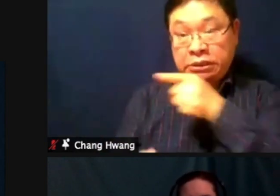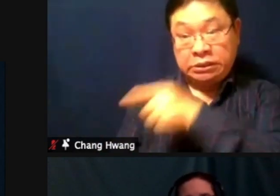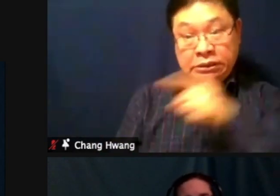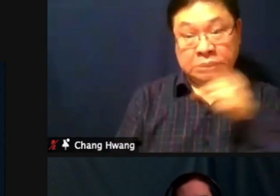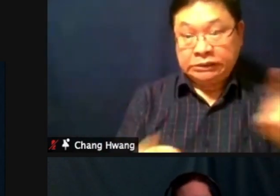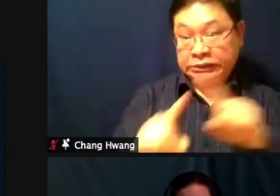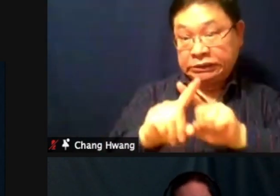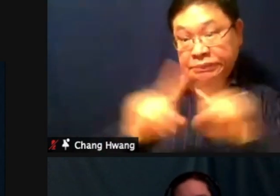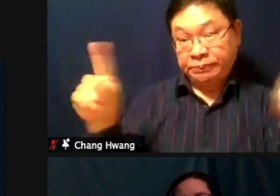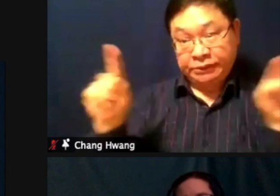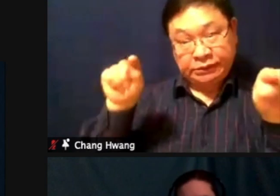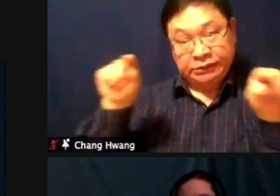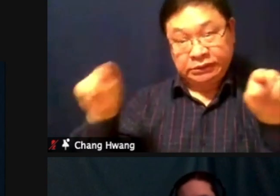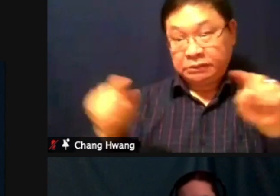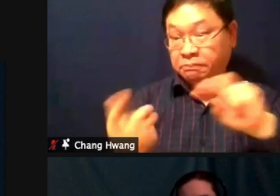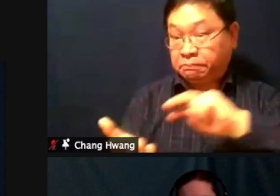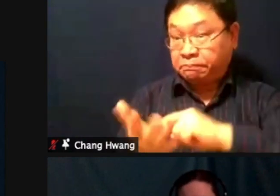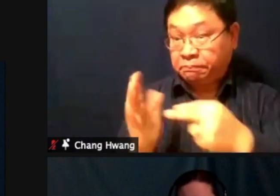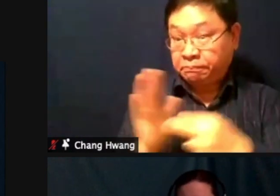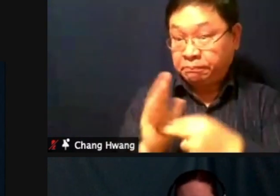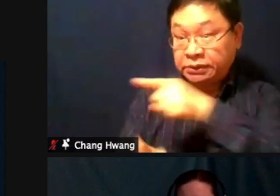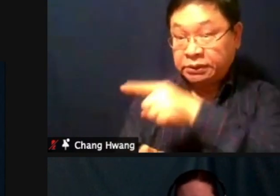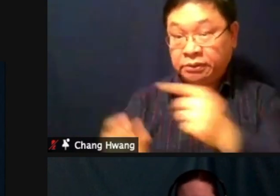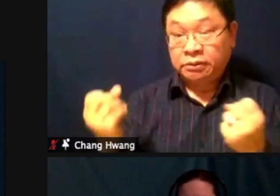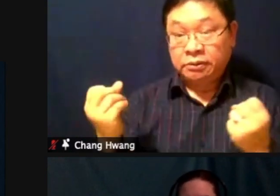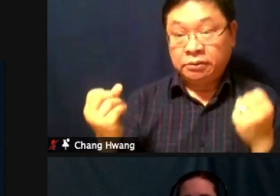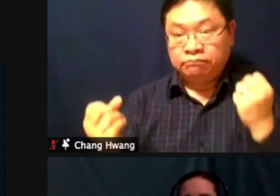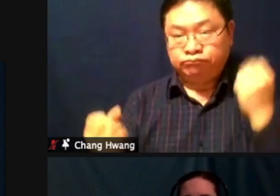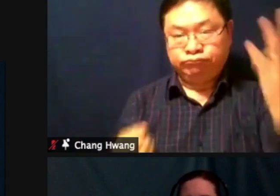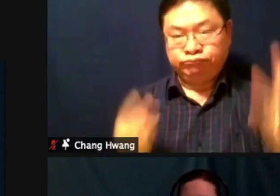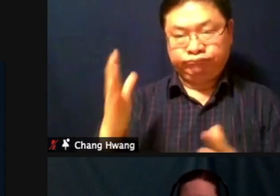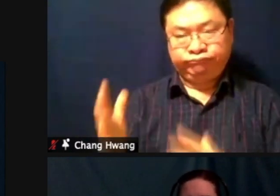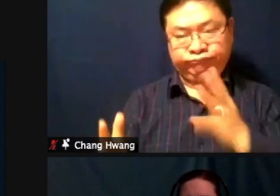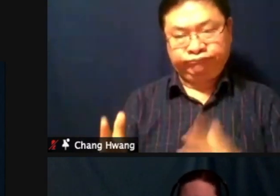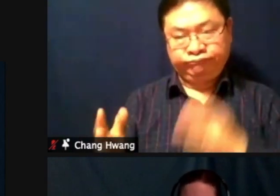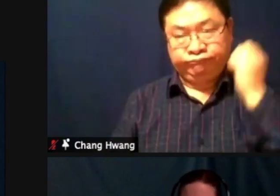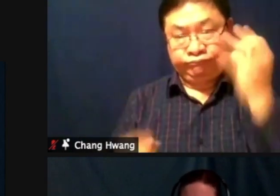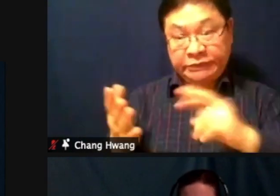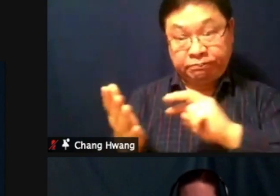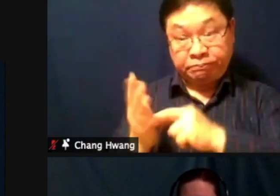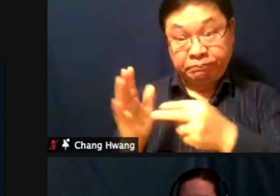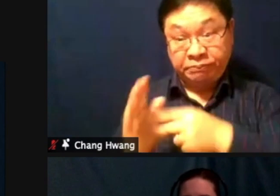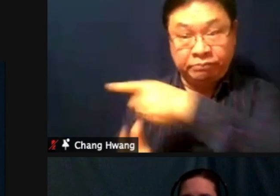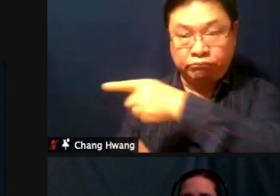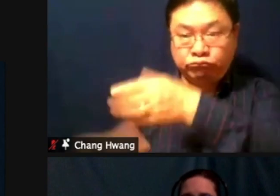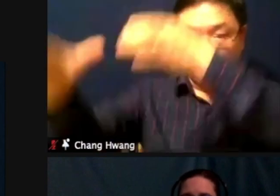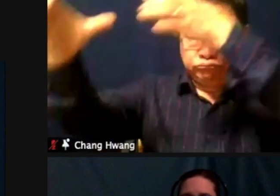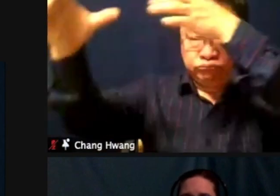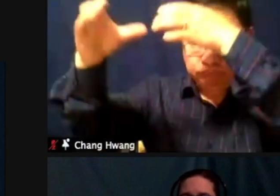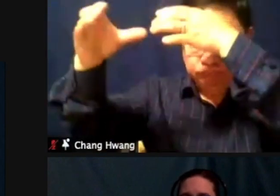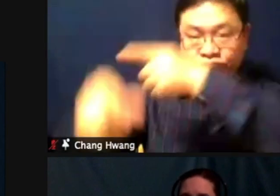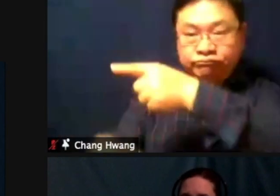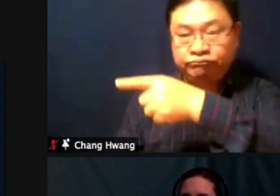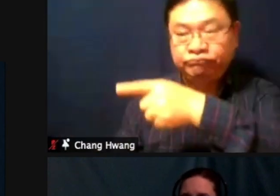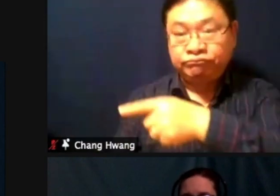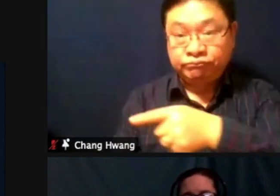the grammar, and they are definitely part of the grammar of the language there. But hearing people don't pick up on that. They